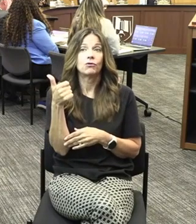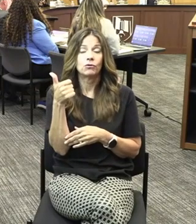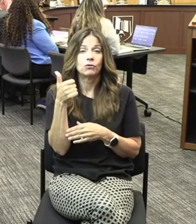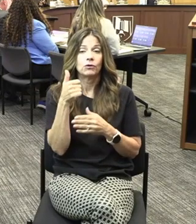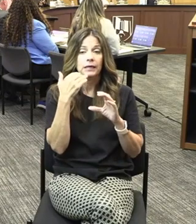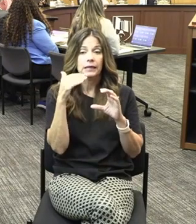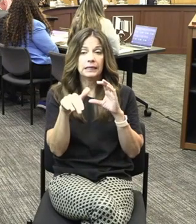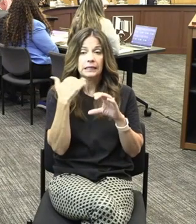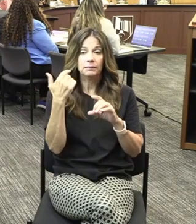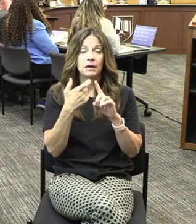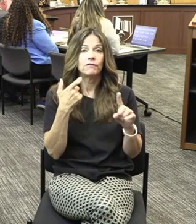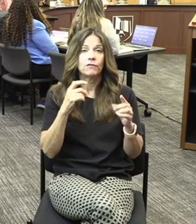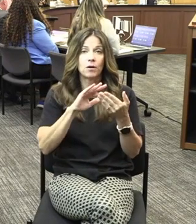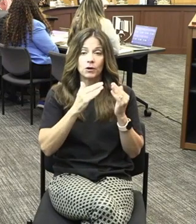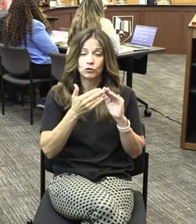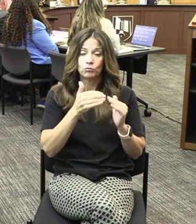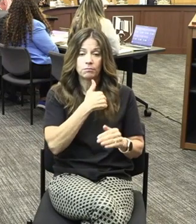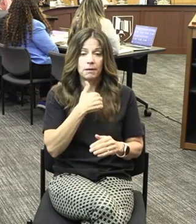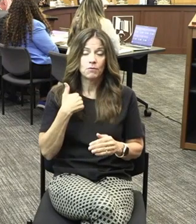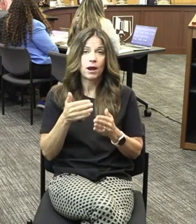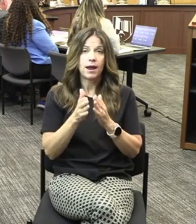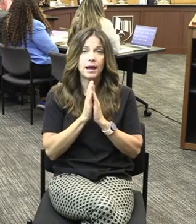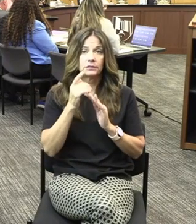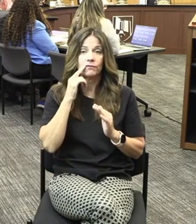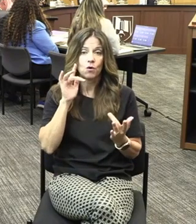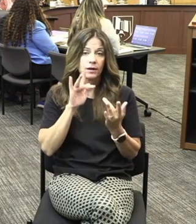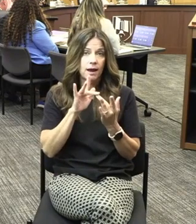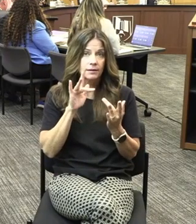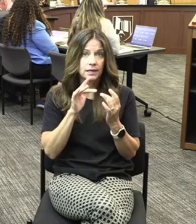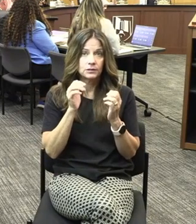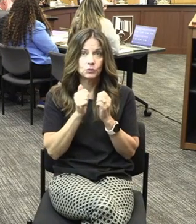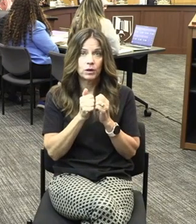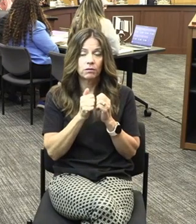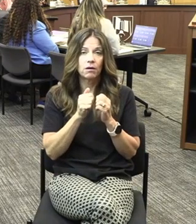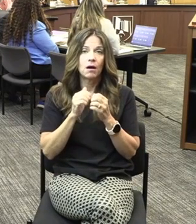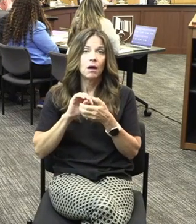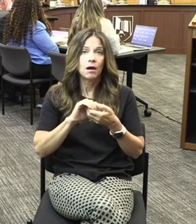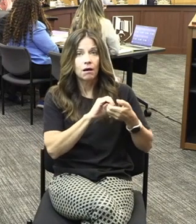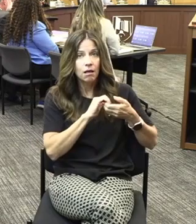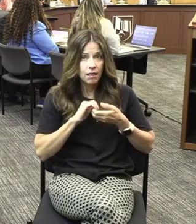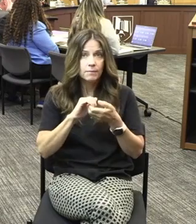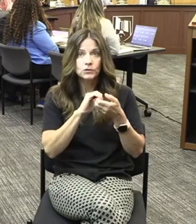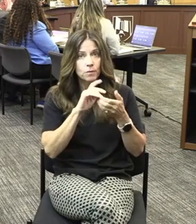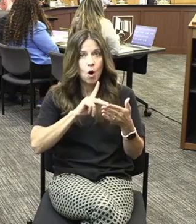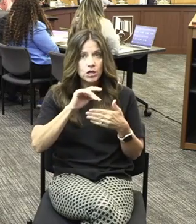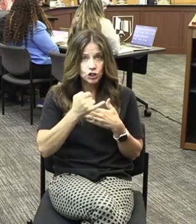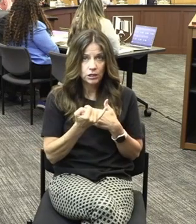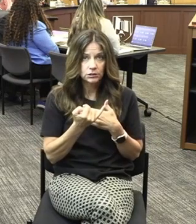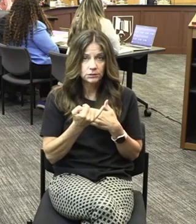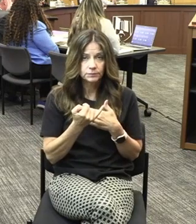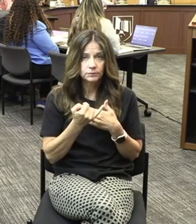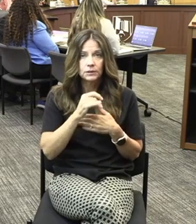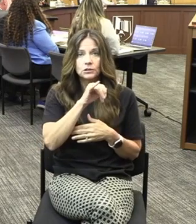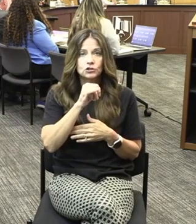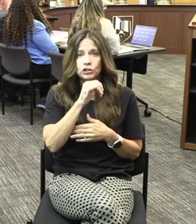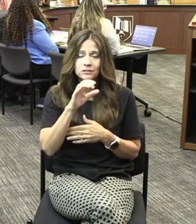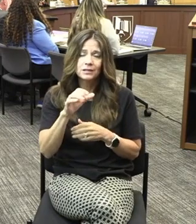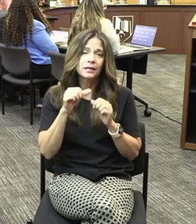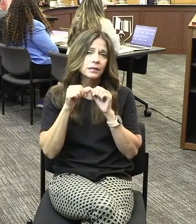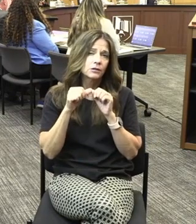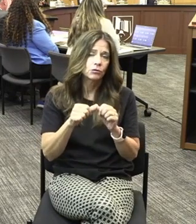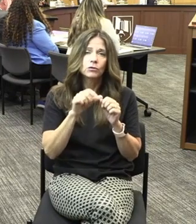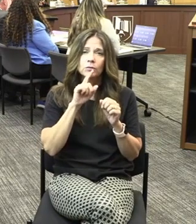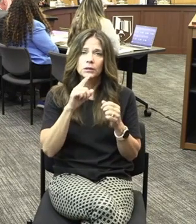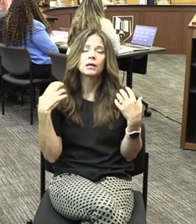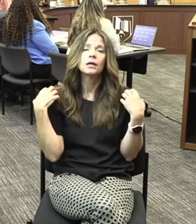a community member asking for contacts to discuss a collaborative project. JJC continues to be a